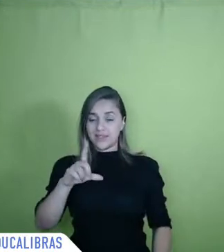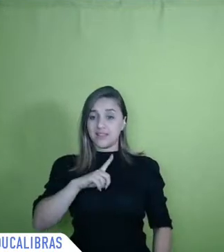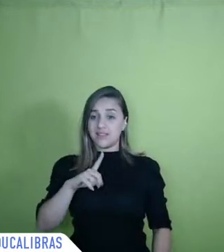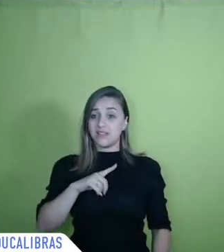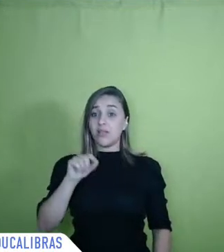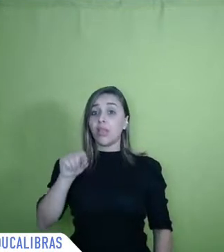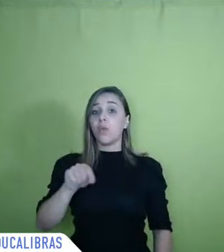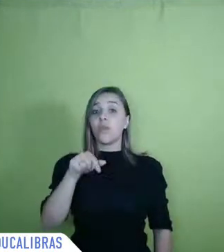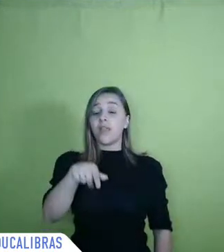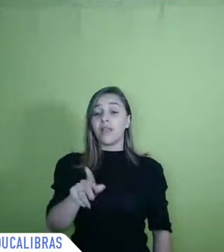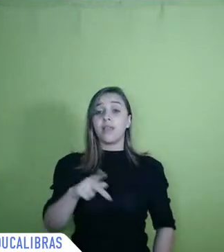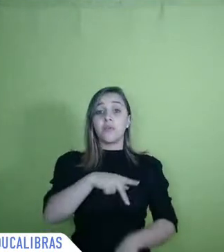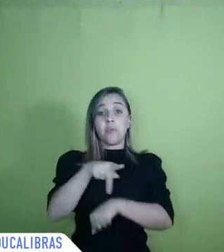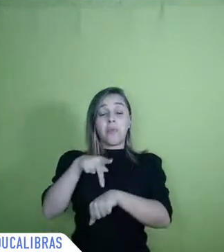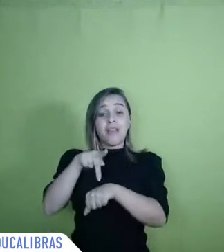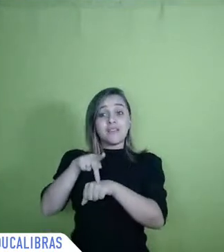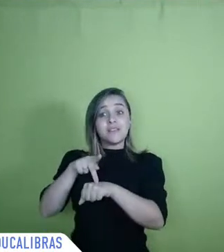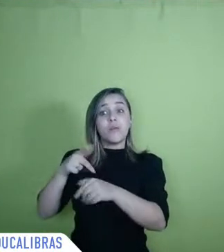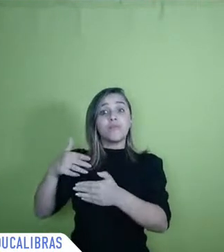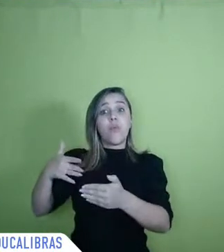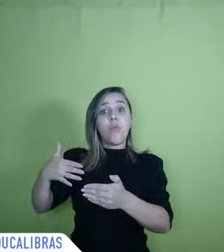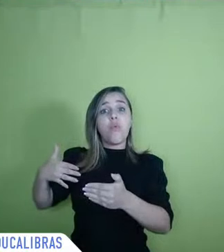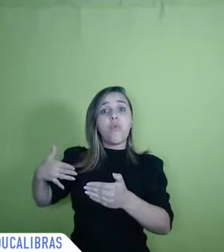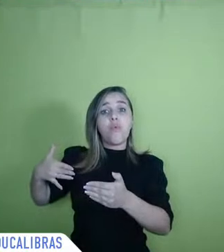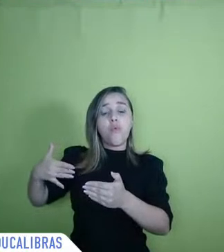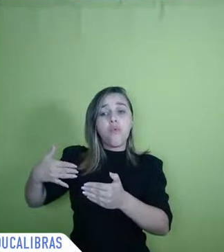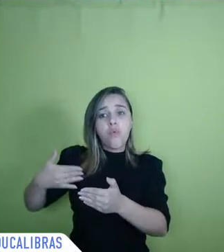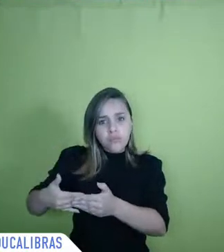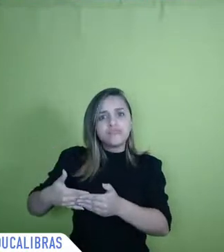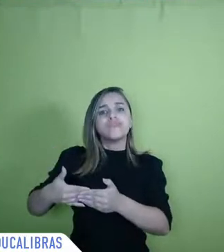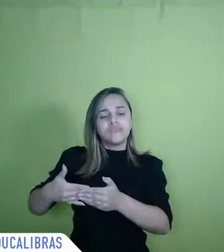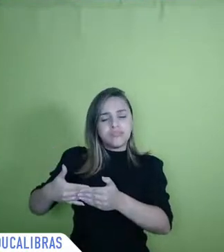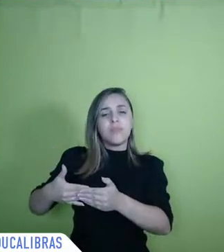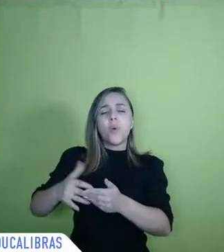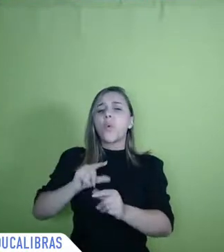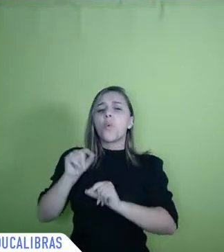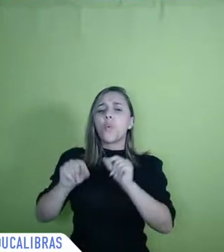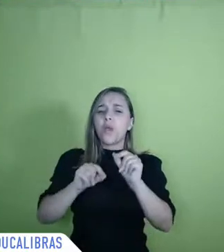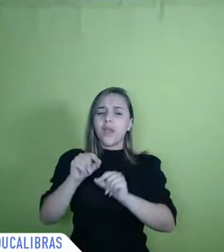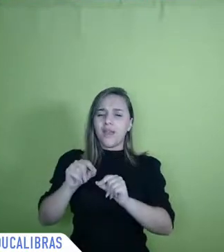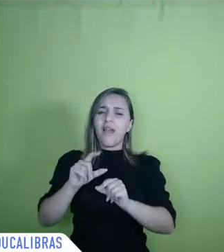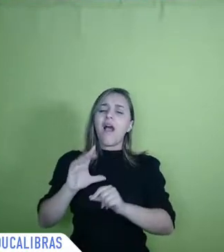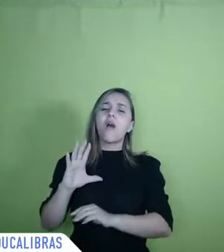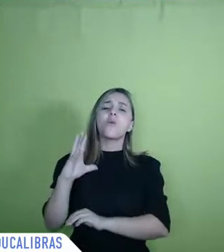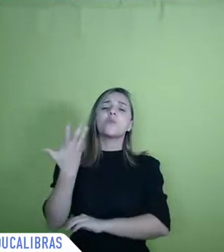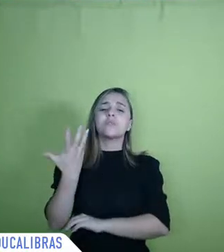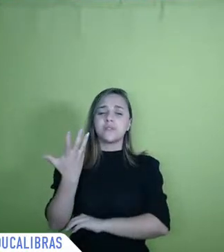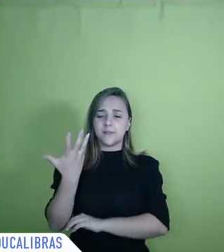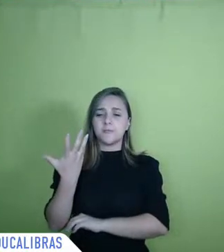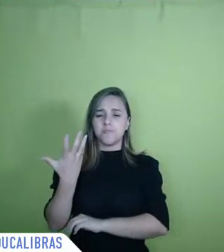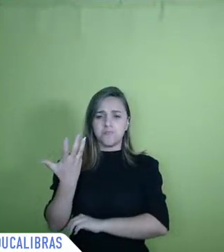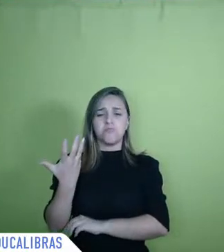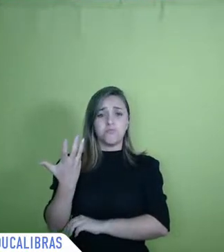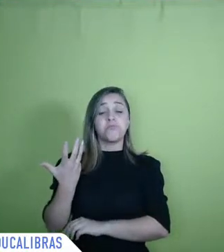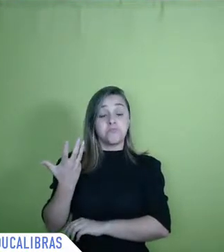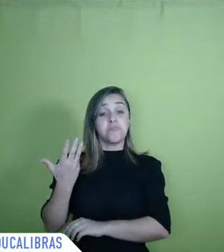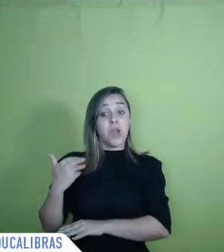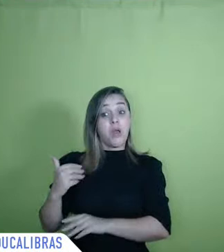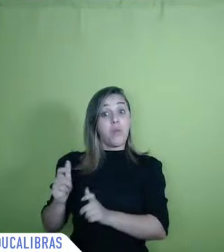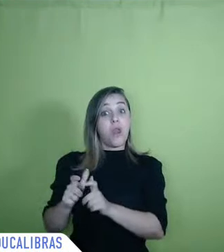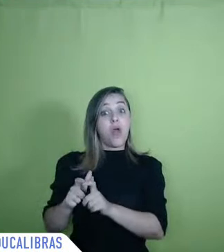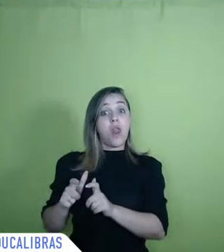2015 when our recession started in our country. And since then, from 2015 on,